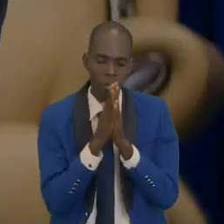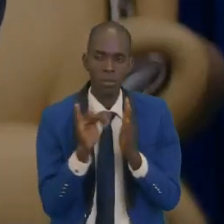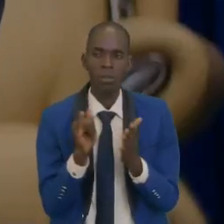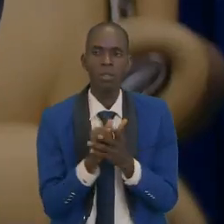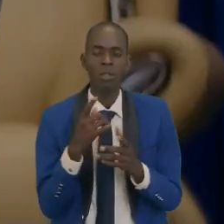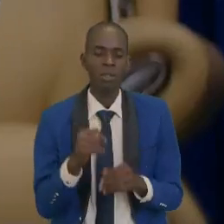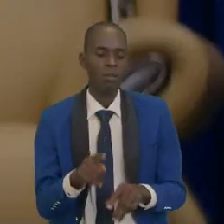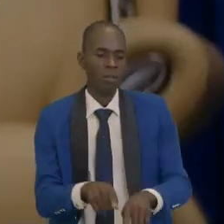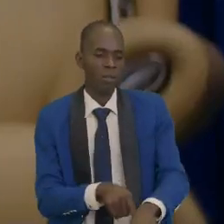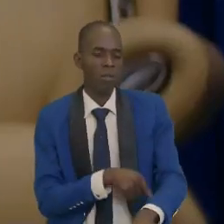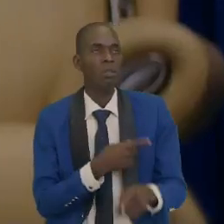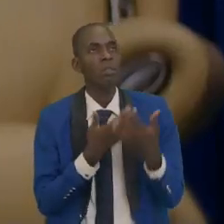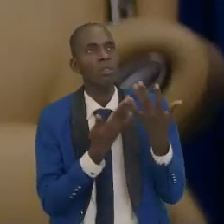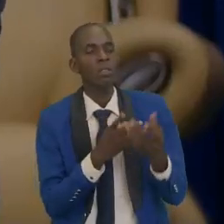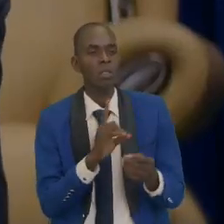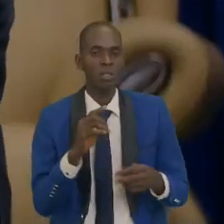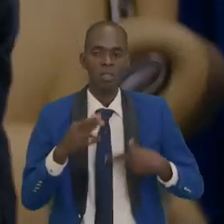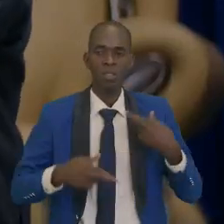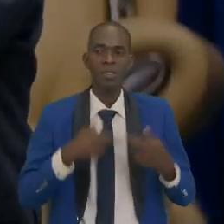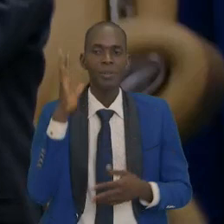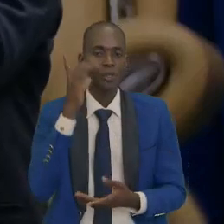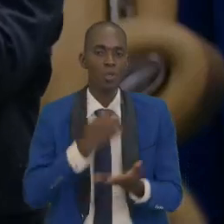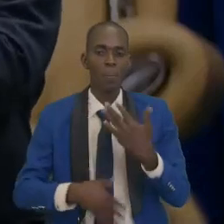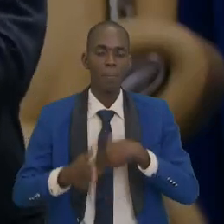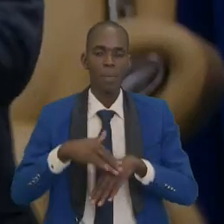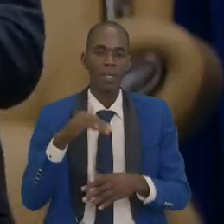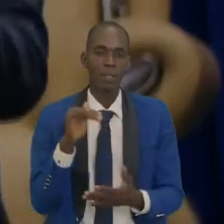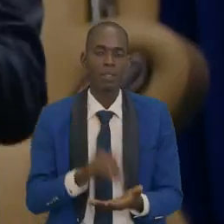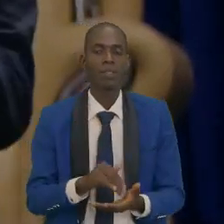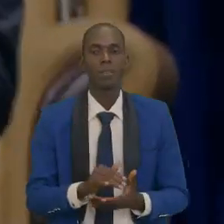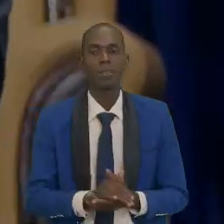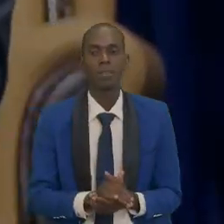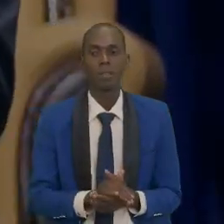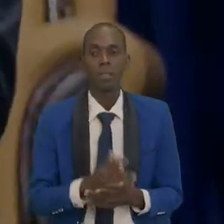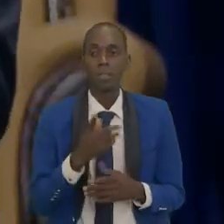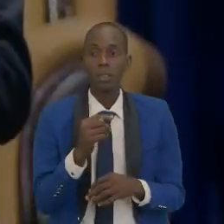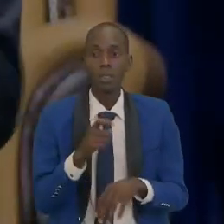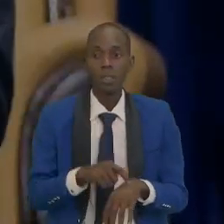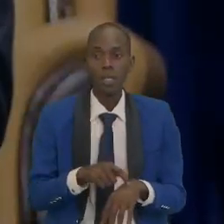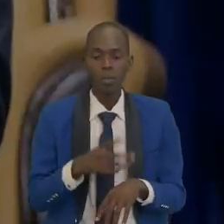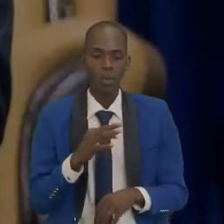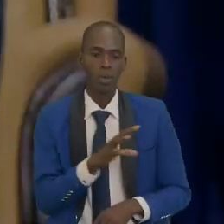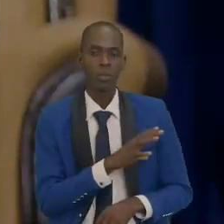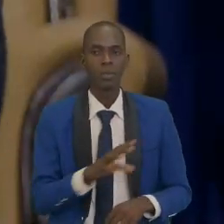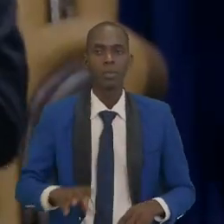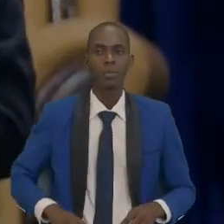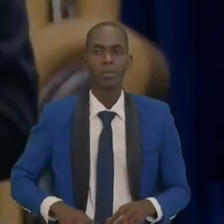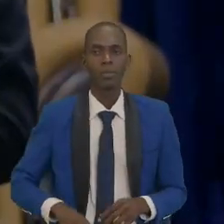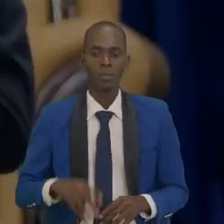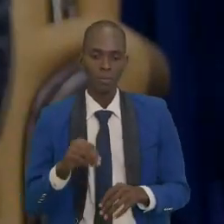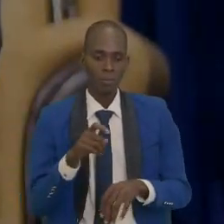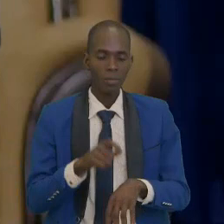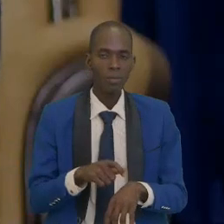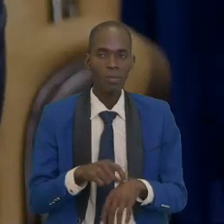long-awaited Revival will come back again foreign of Christ the time